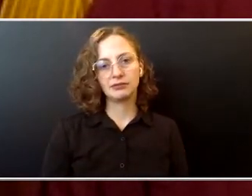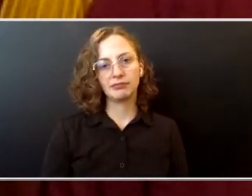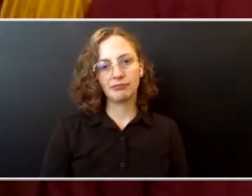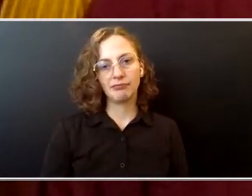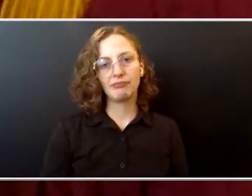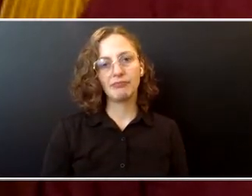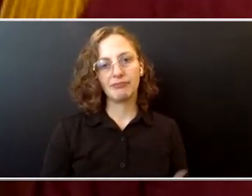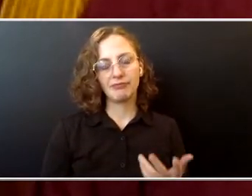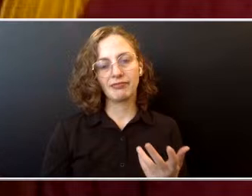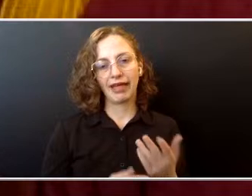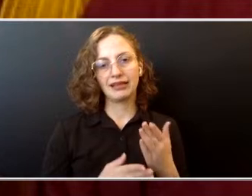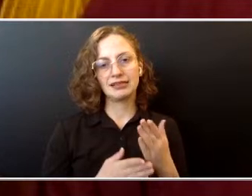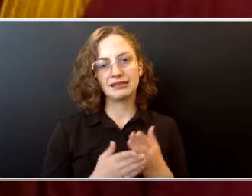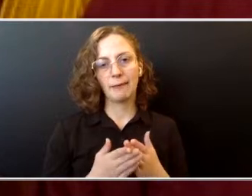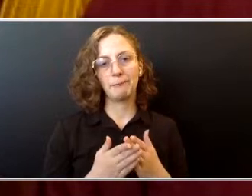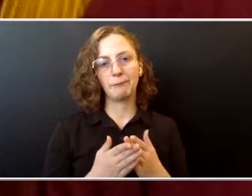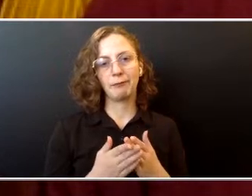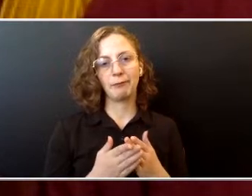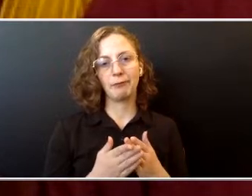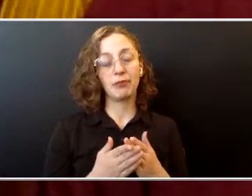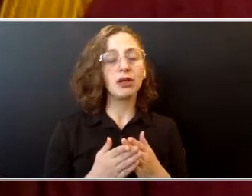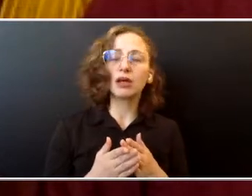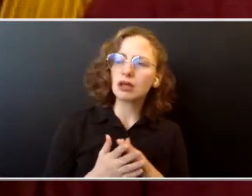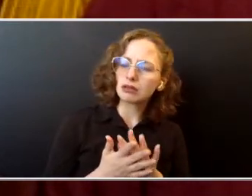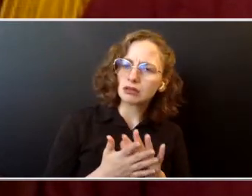something. You missed out on a concert?